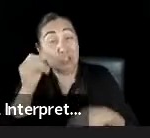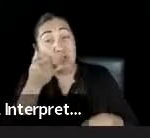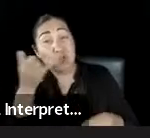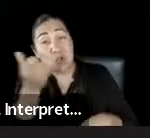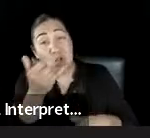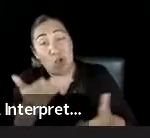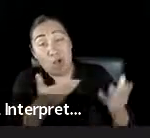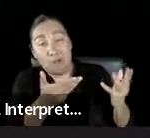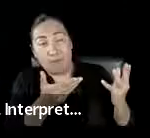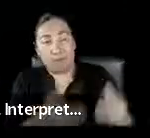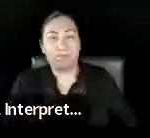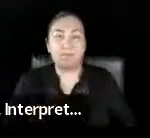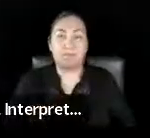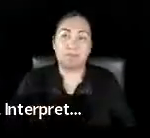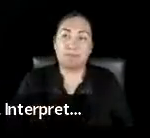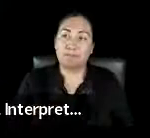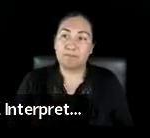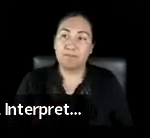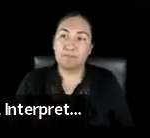1-800-273-8255.